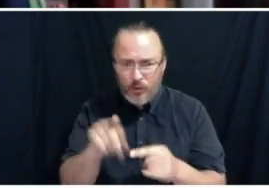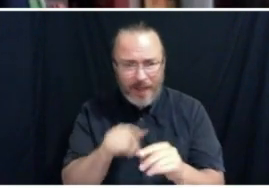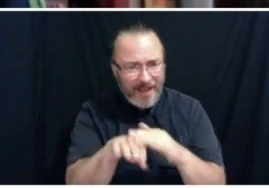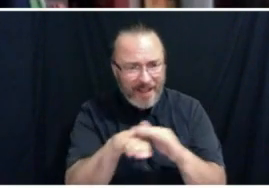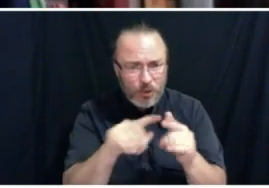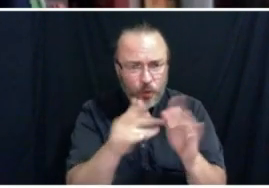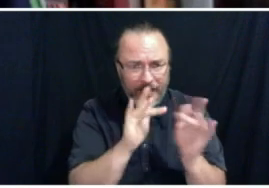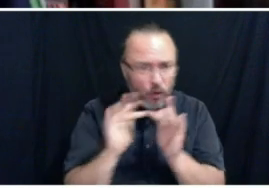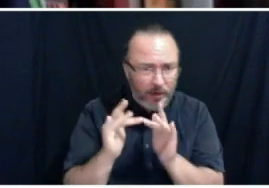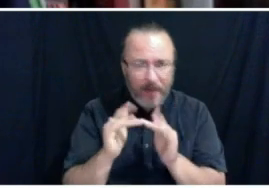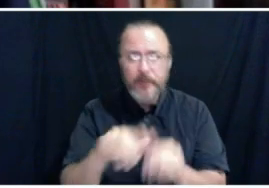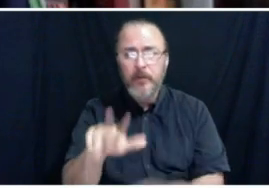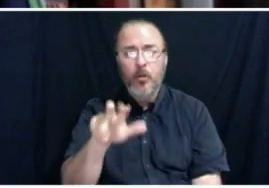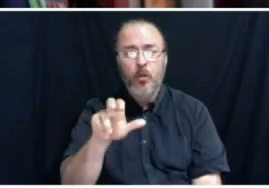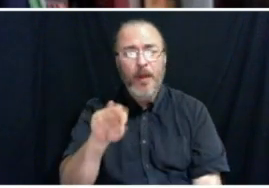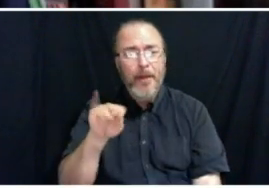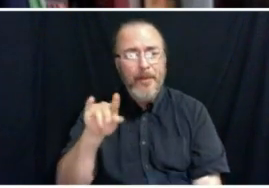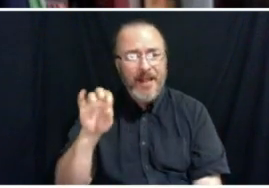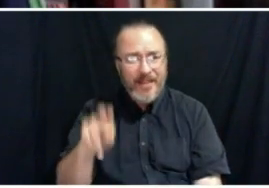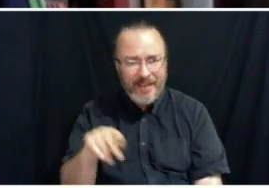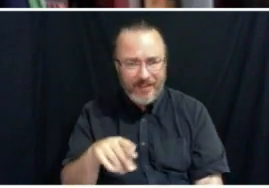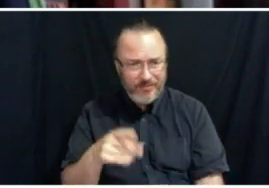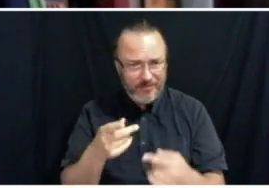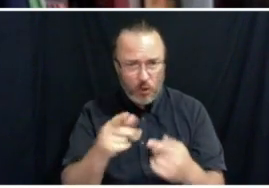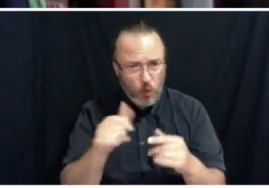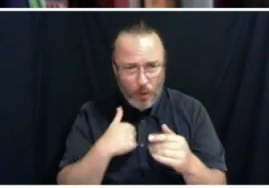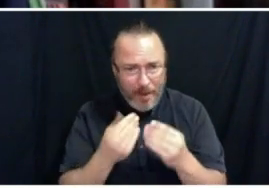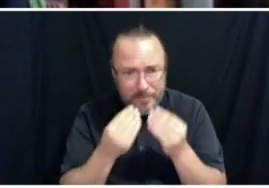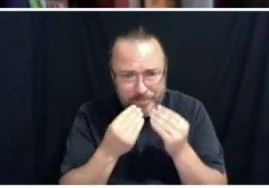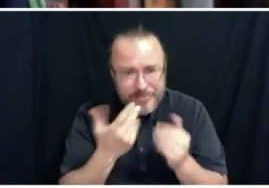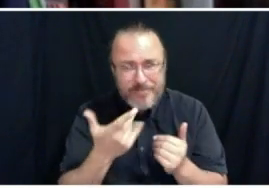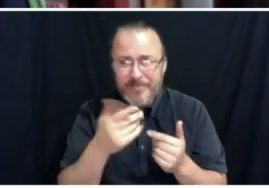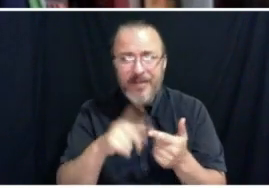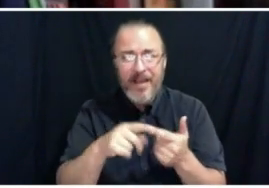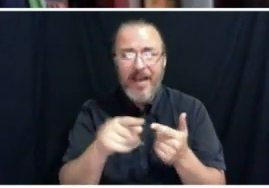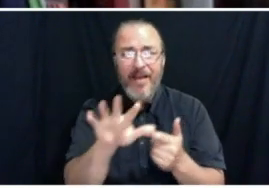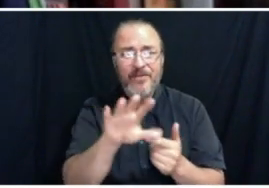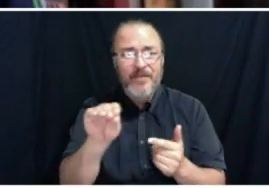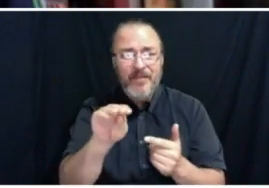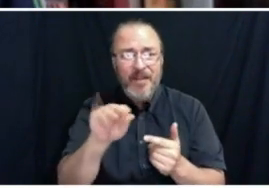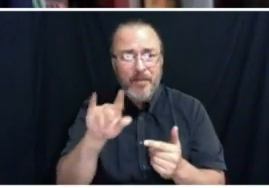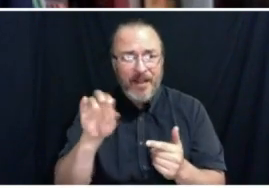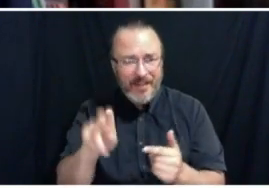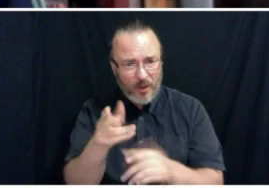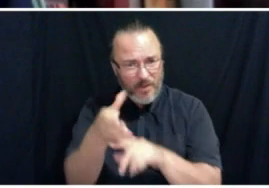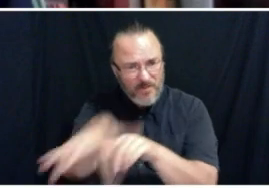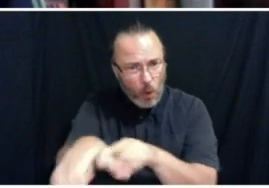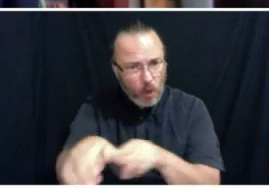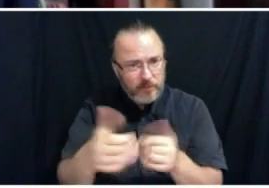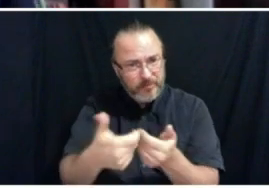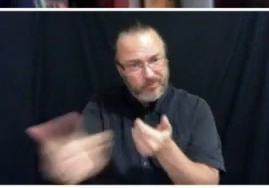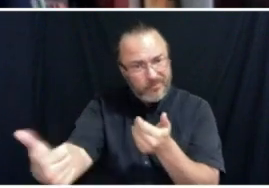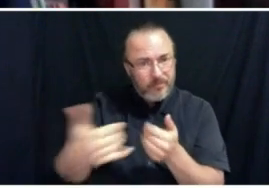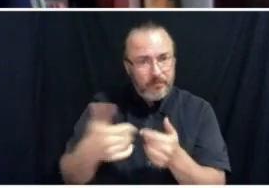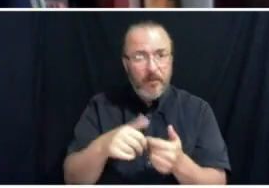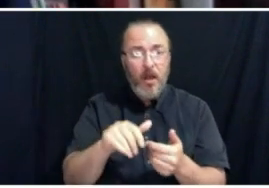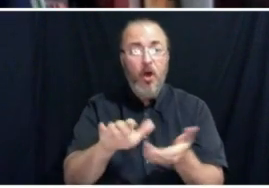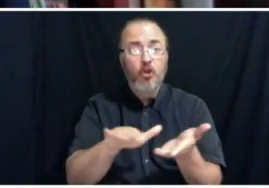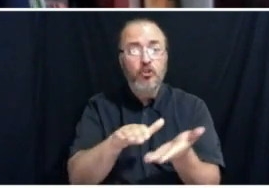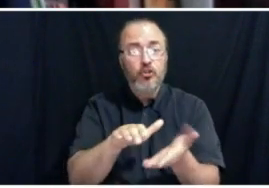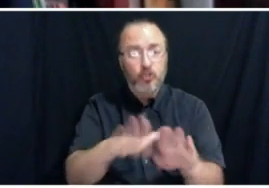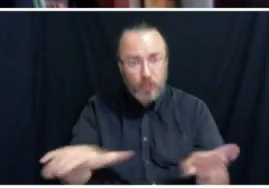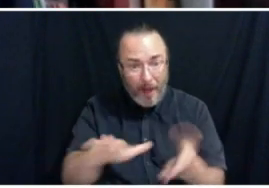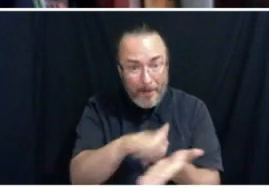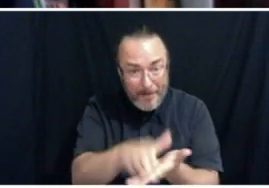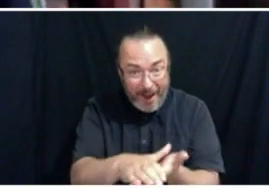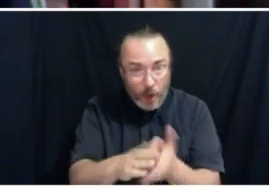300 million denied school meals, 50 million children forcibly displaced, child marriage rising. We saw